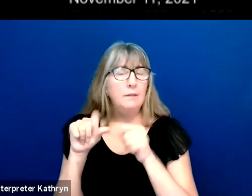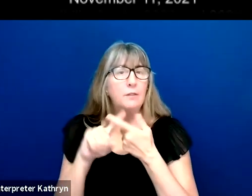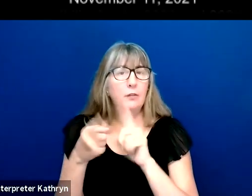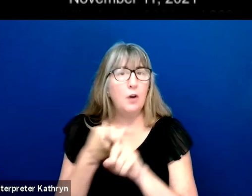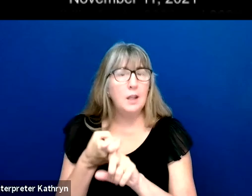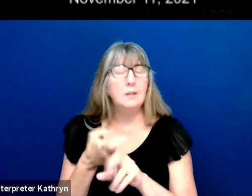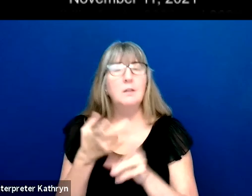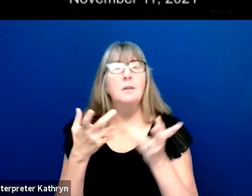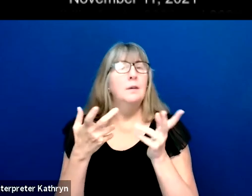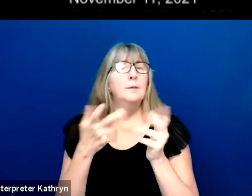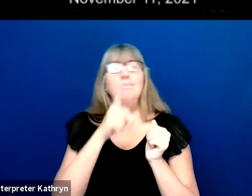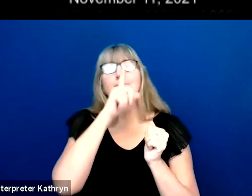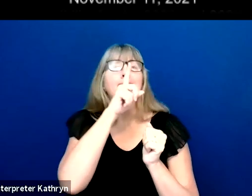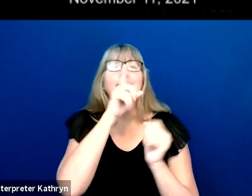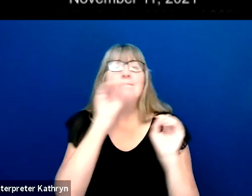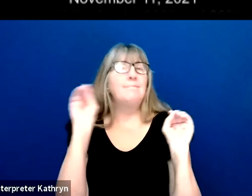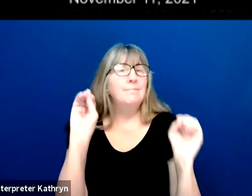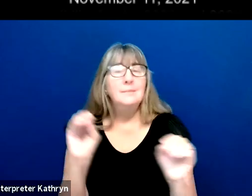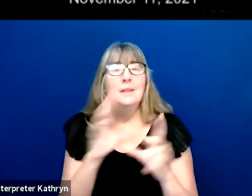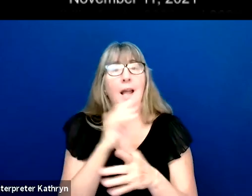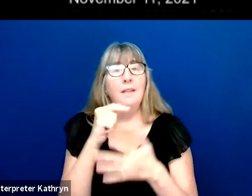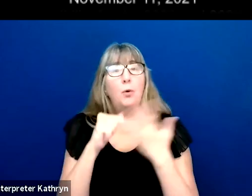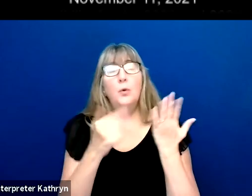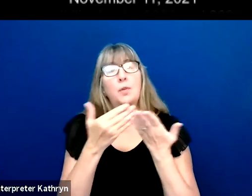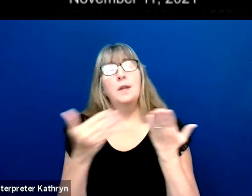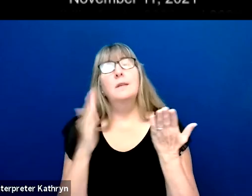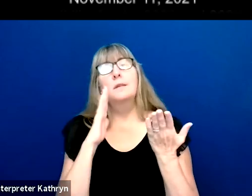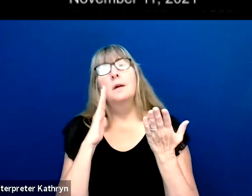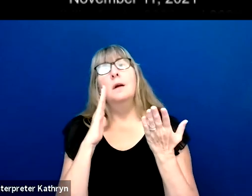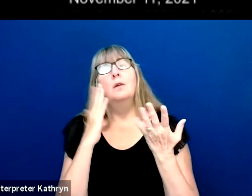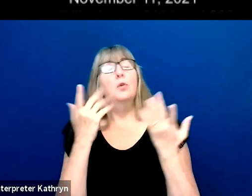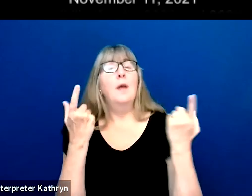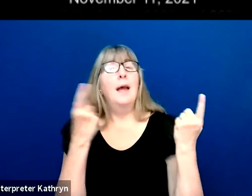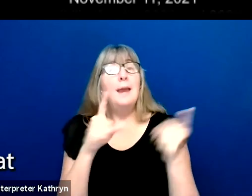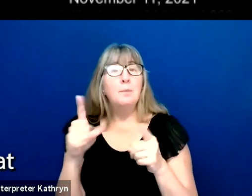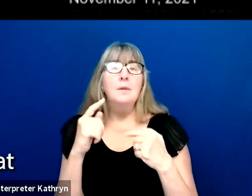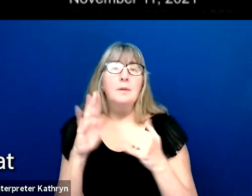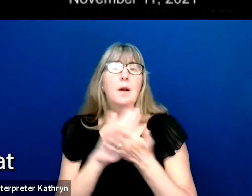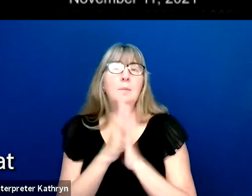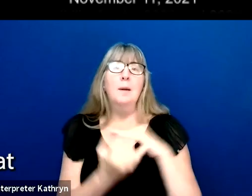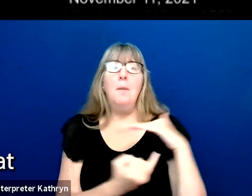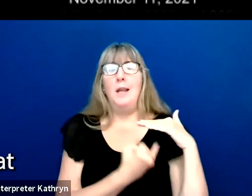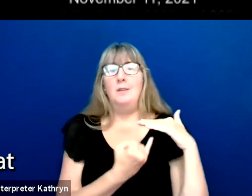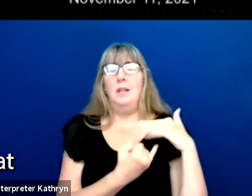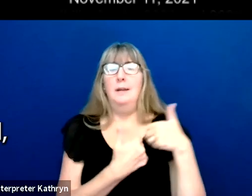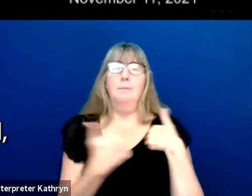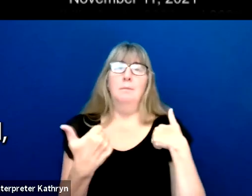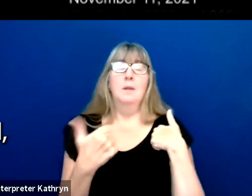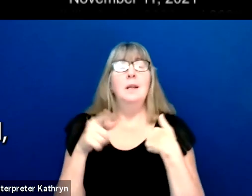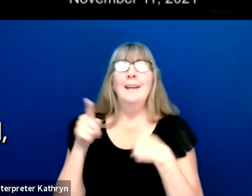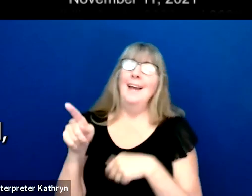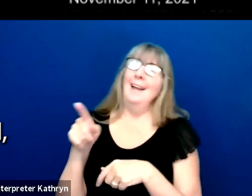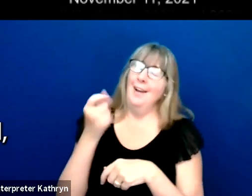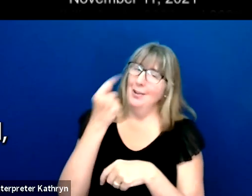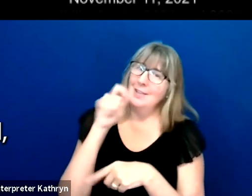and you know, things that basically mean that I get isolated within the space. Not that Ainsley would actually do that, because we